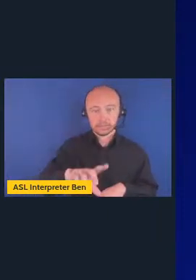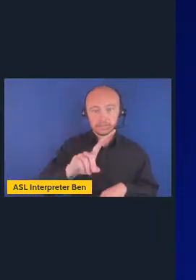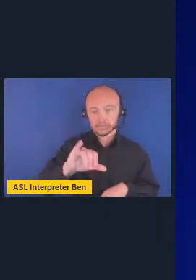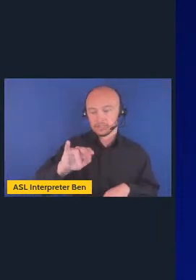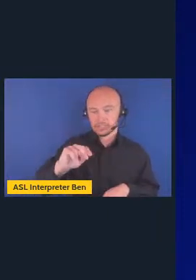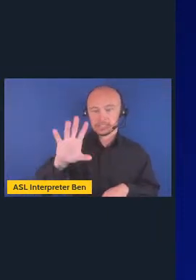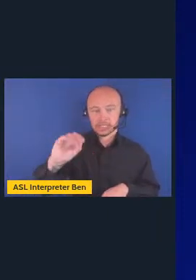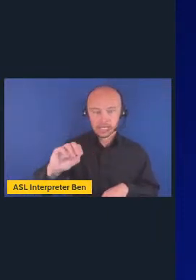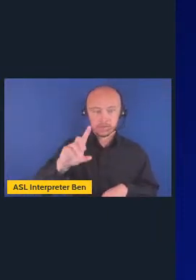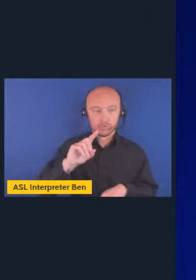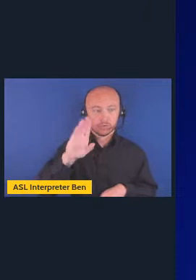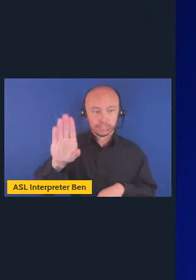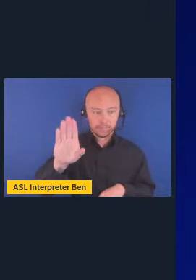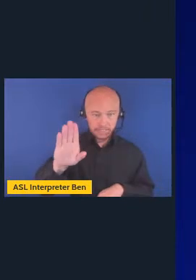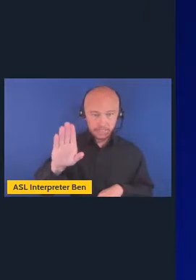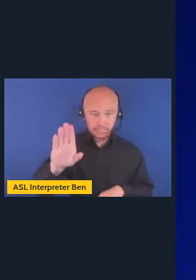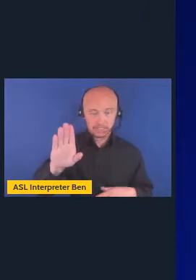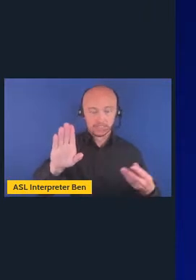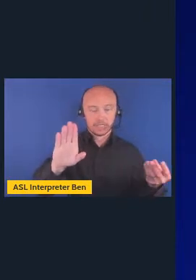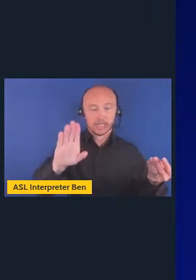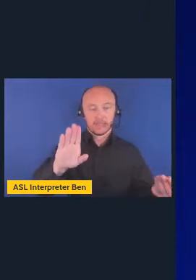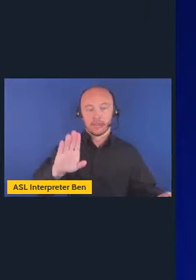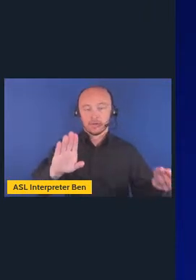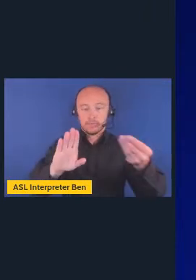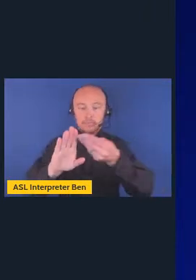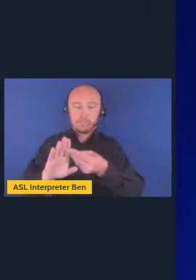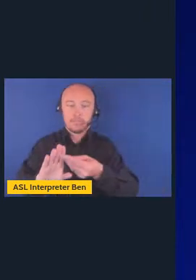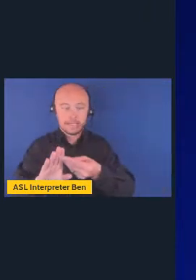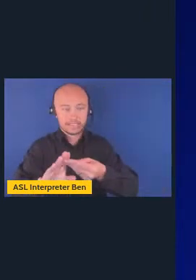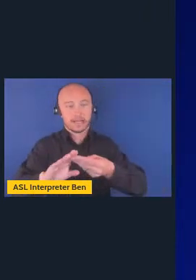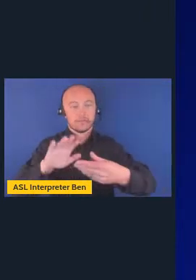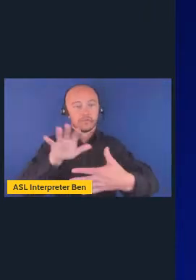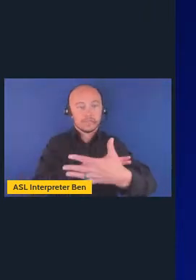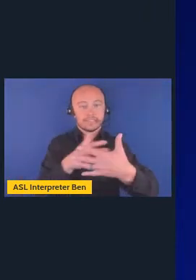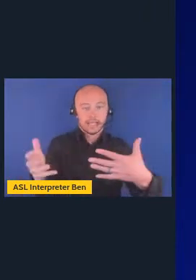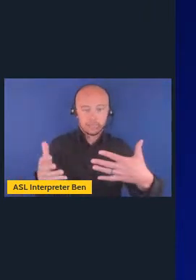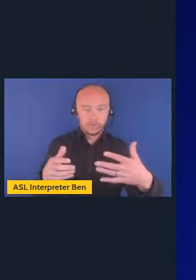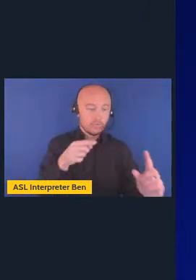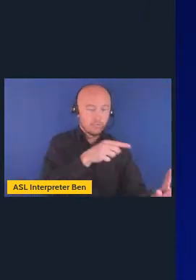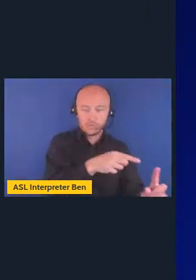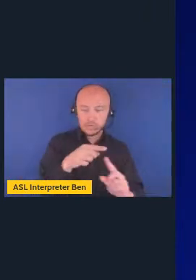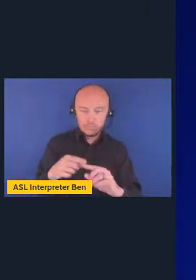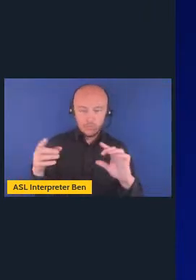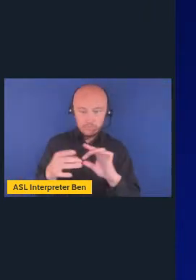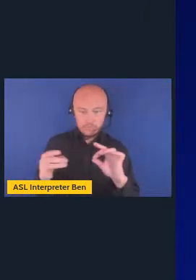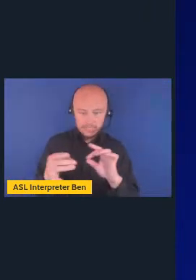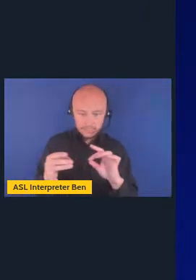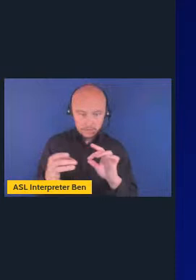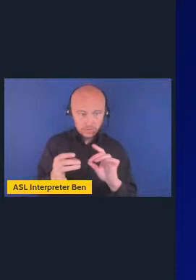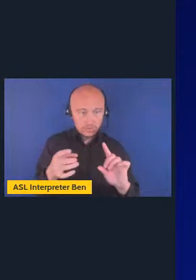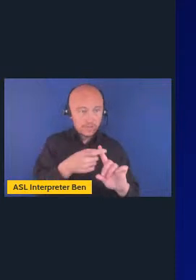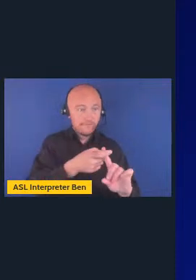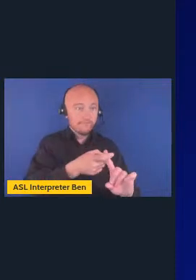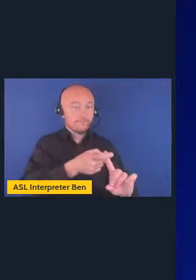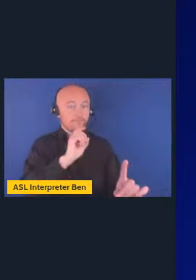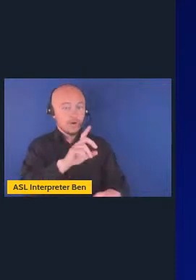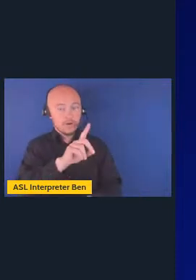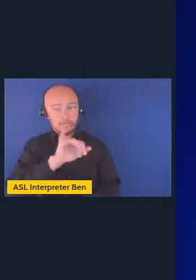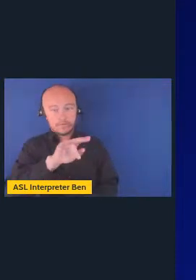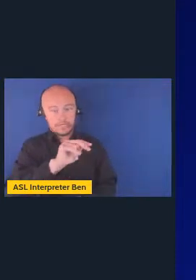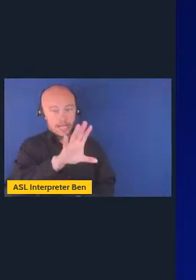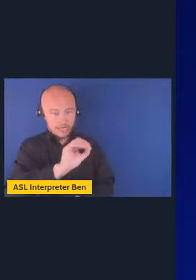DynamoDB source, and here you simply pass in your DynamoDB table. The point-to-point messages are coming from